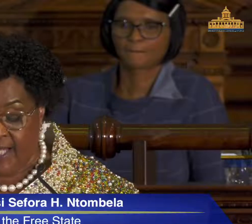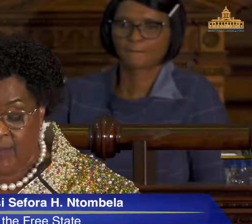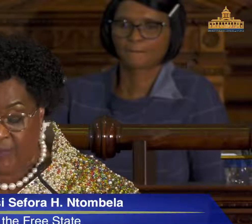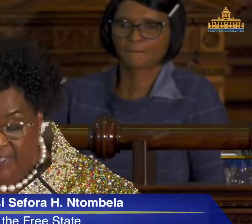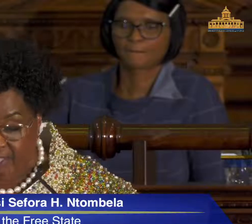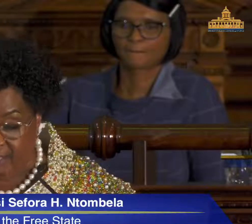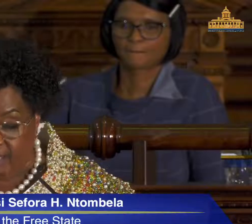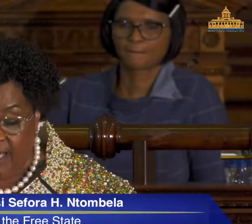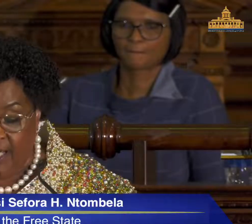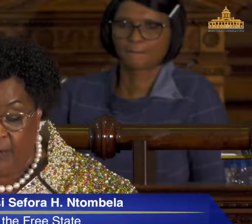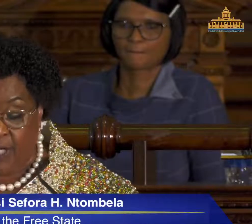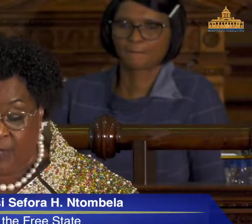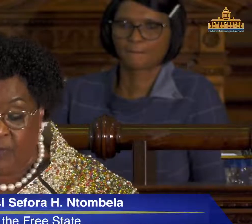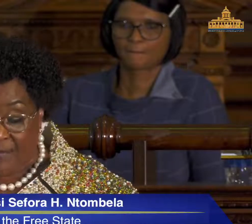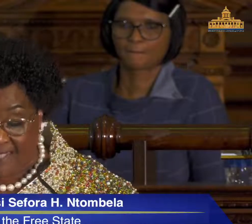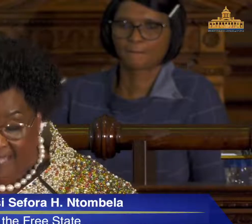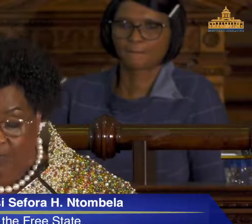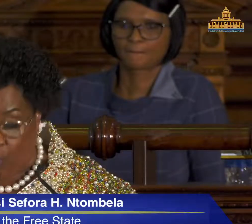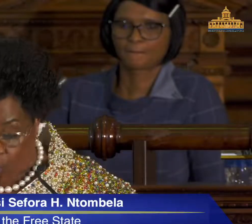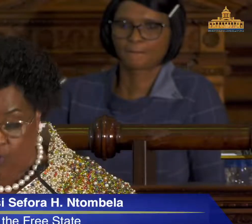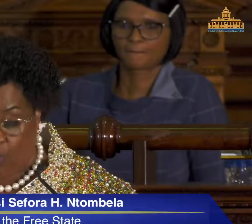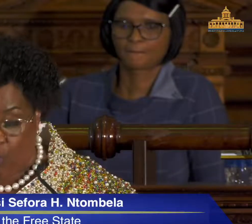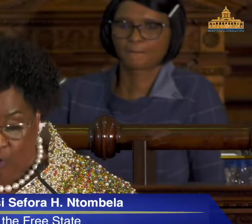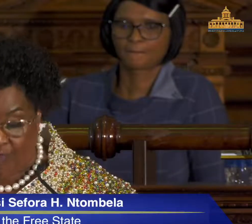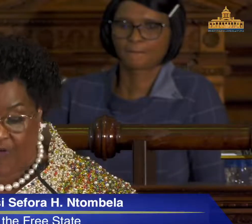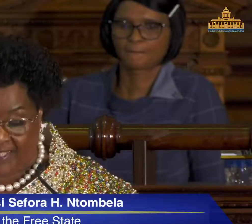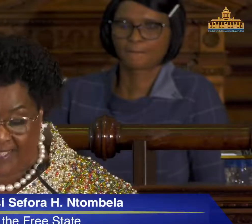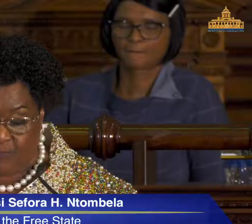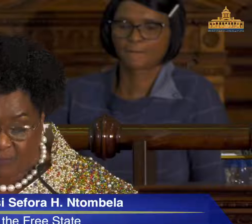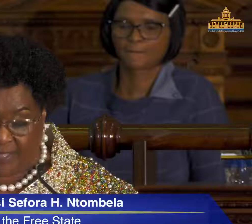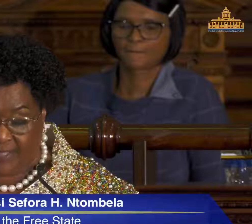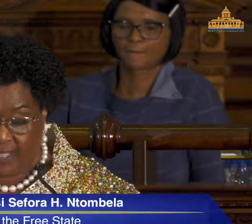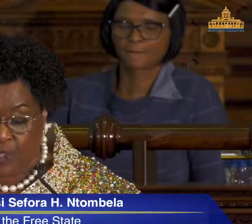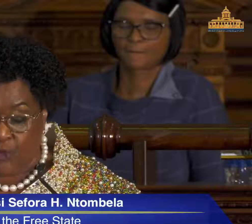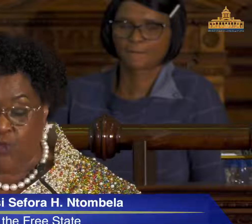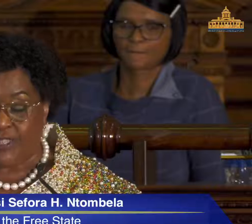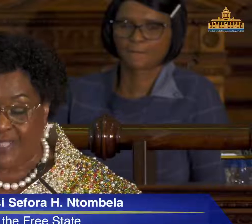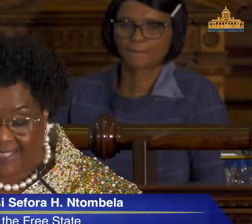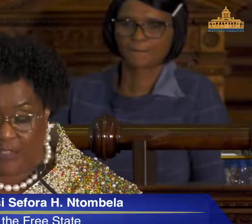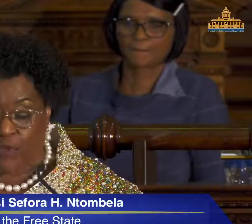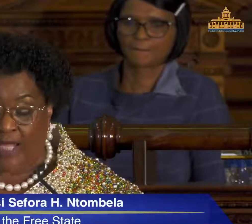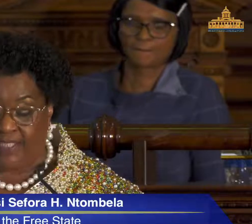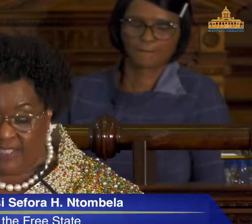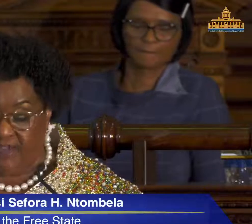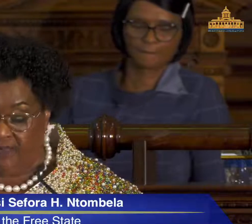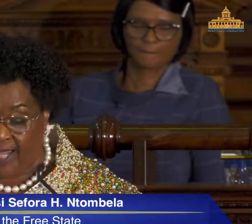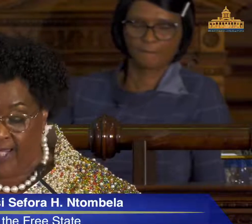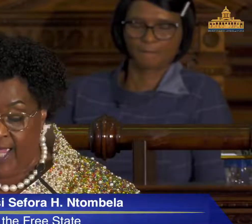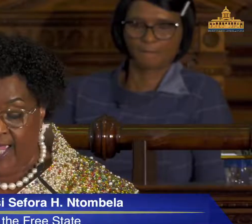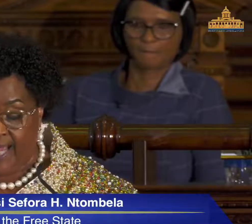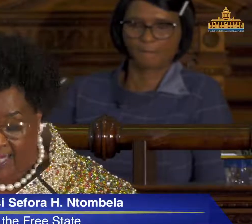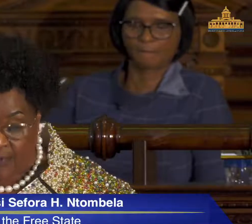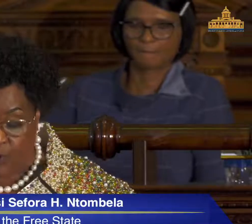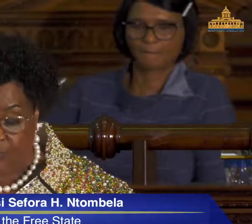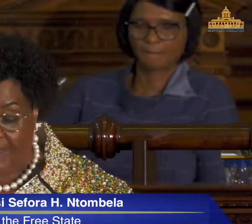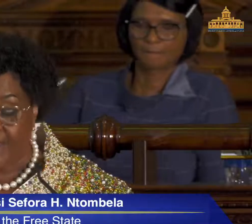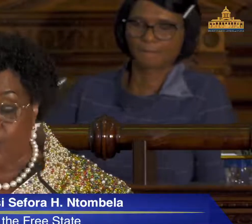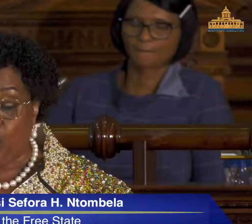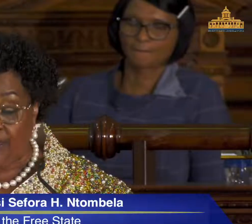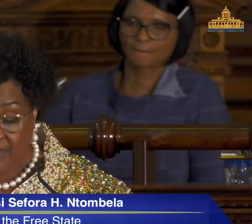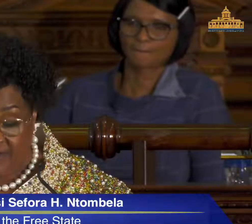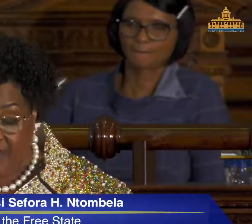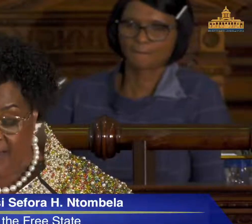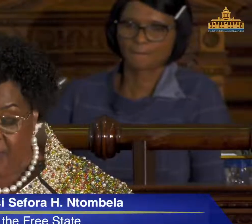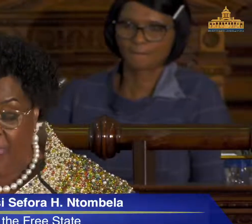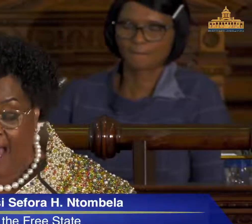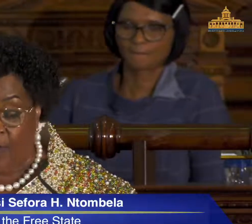And please, we must start also, all of us as members, to start to identify and ask municipalities